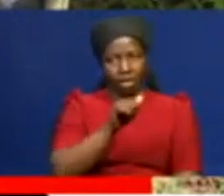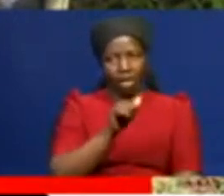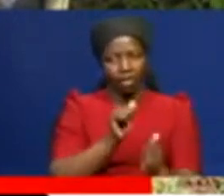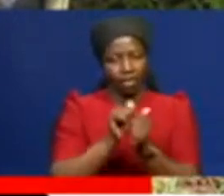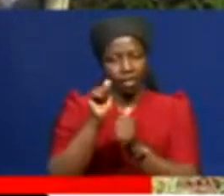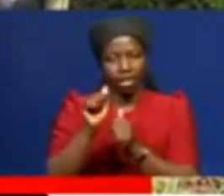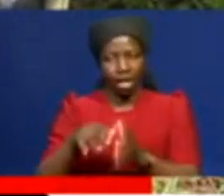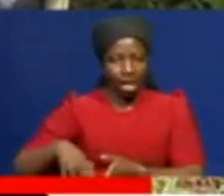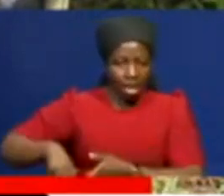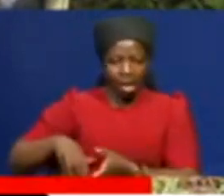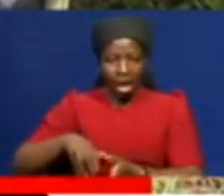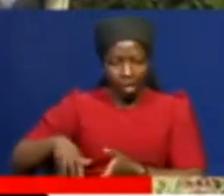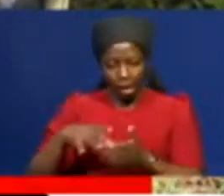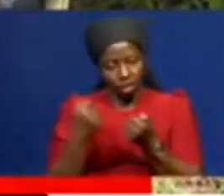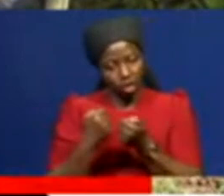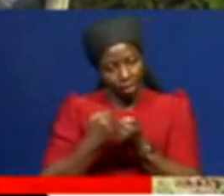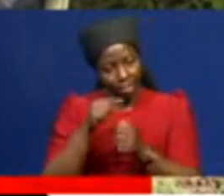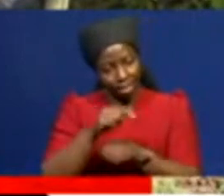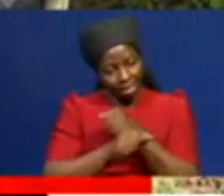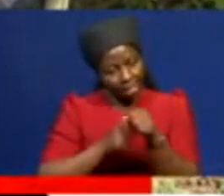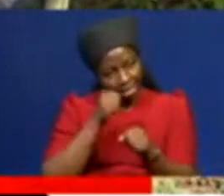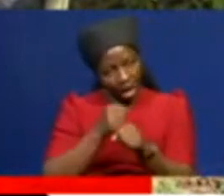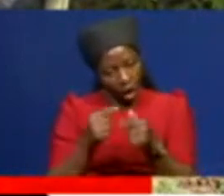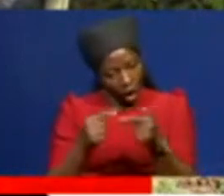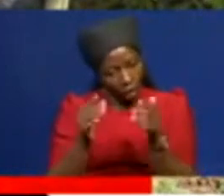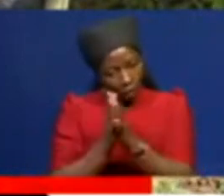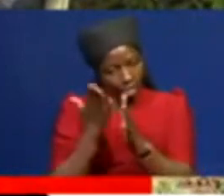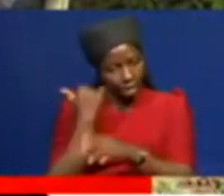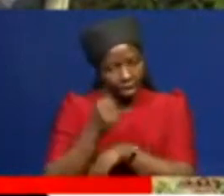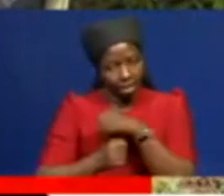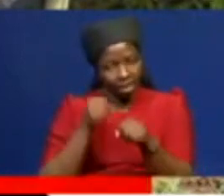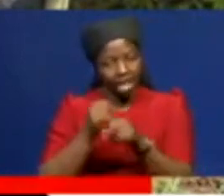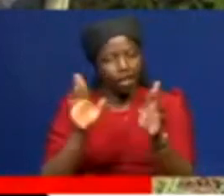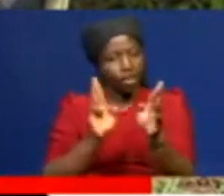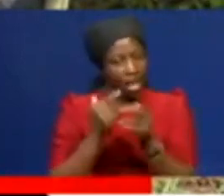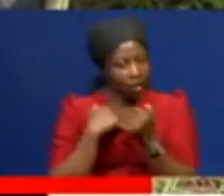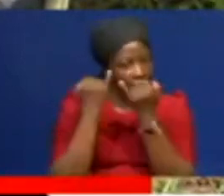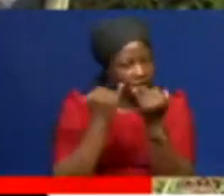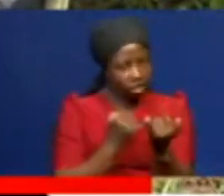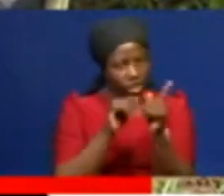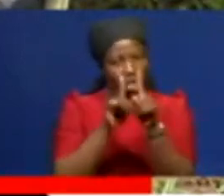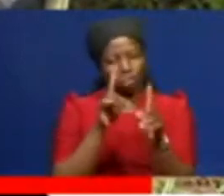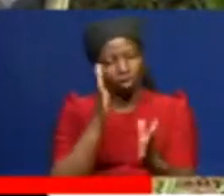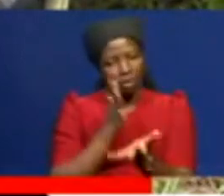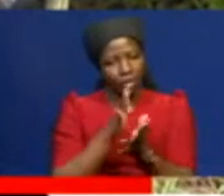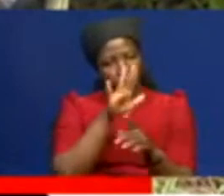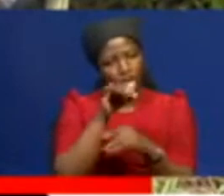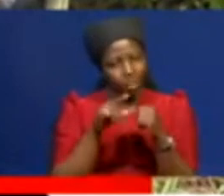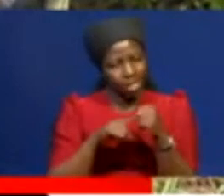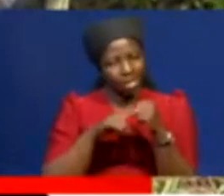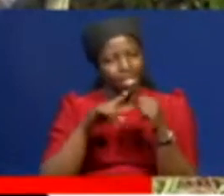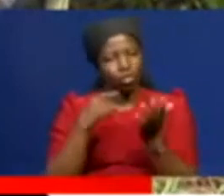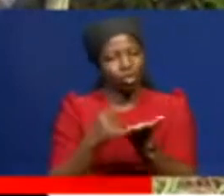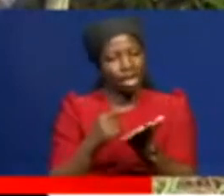tournament. And this year, unlike last year, we already have invitation and confirmation from 6 Ugandan teams. They'll